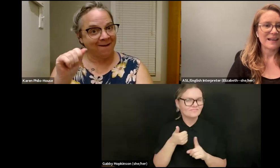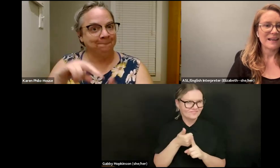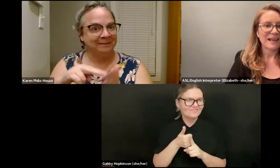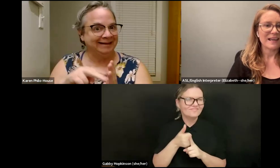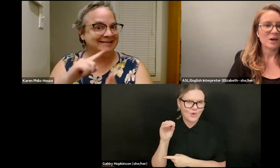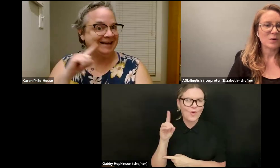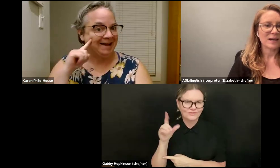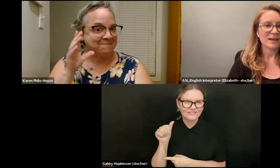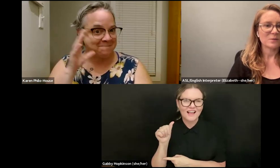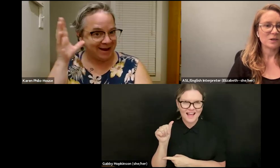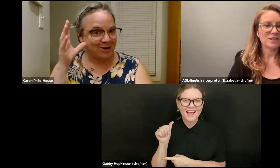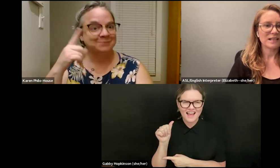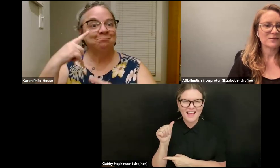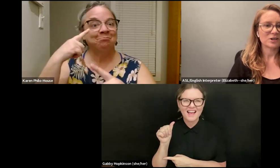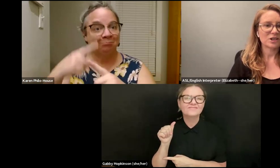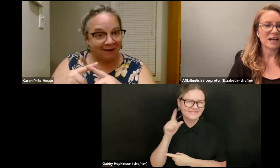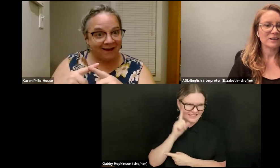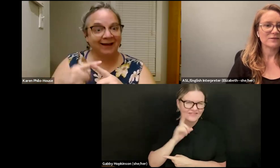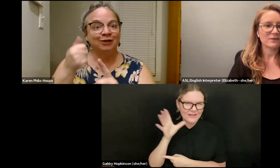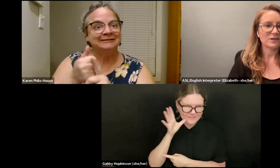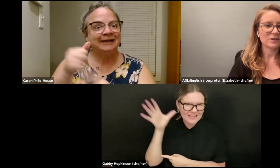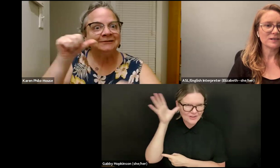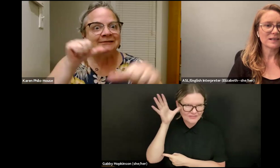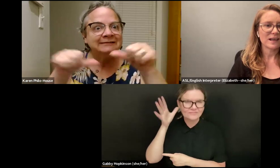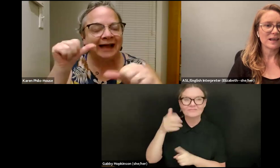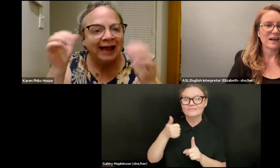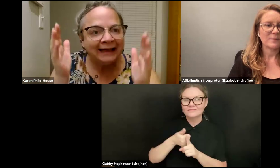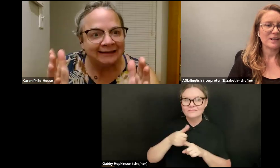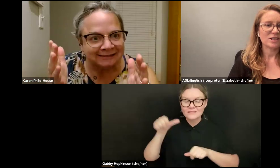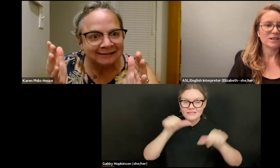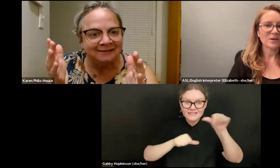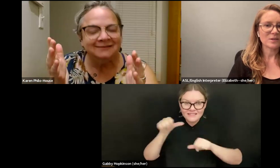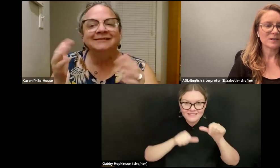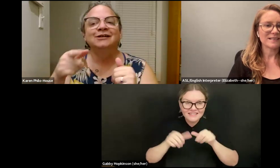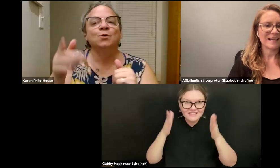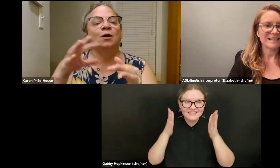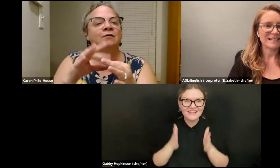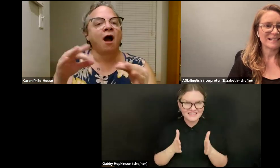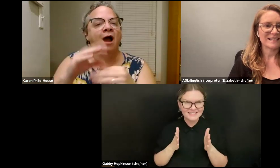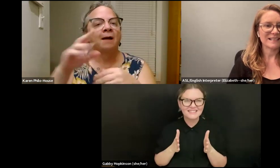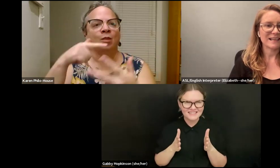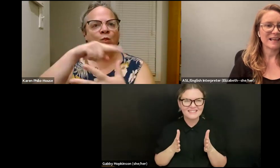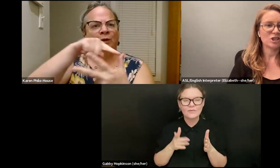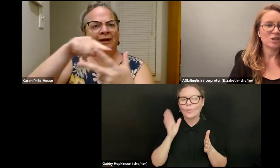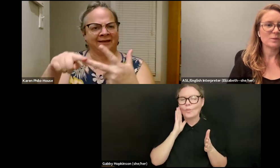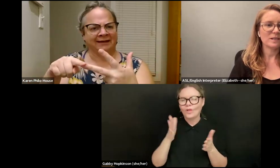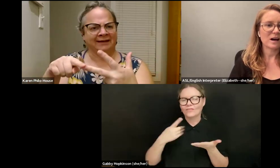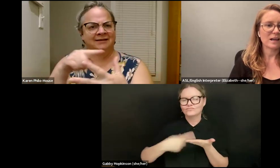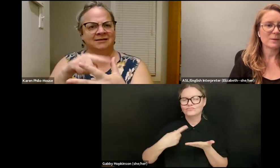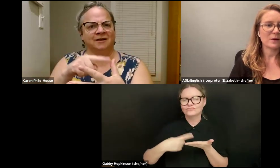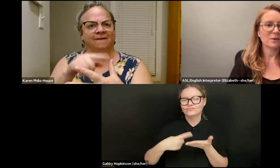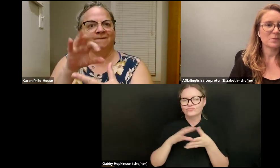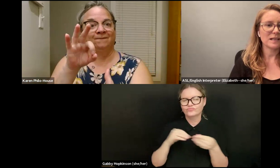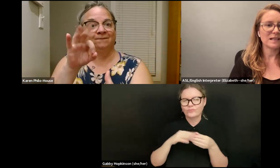is by a CODA, which stands for Child of Deaf Adults. And she is also a scientist. And she